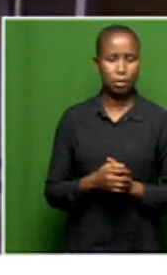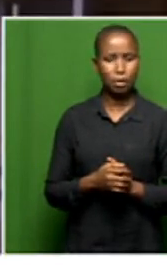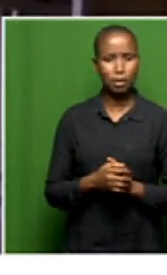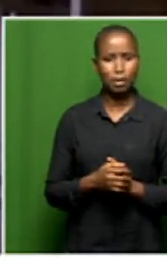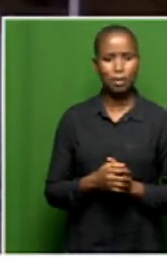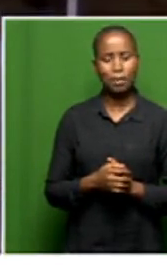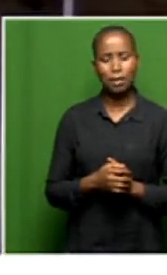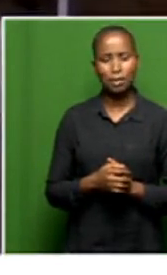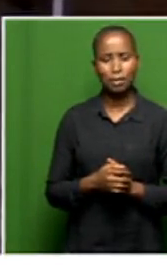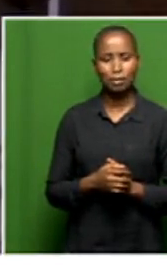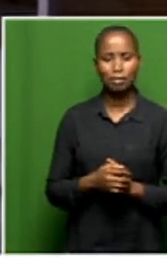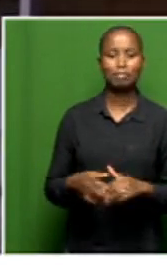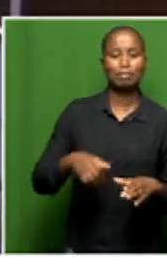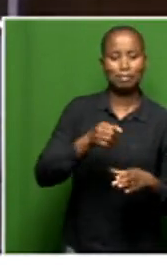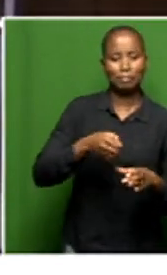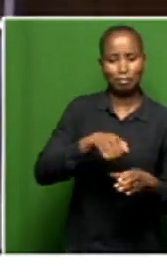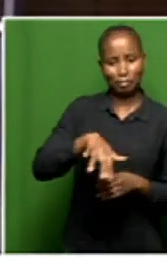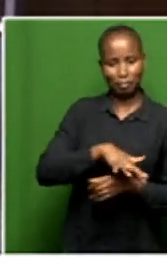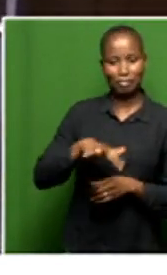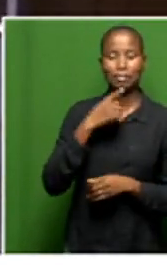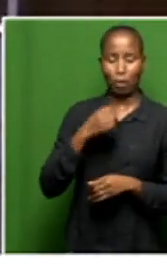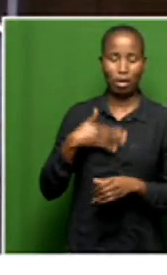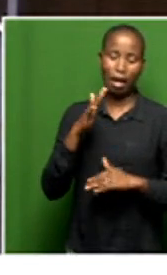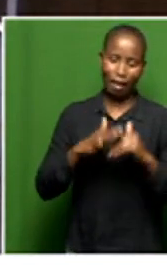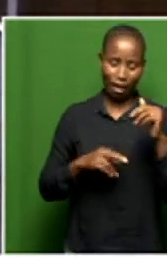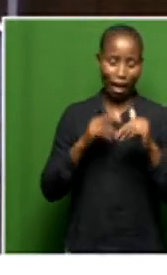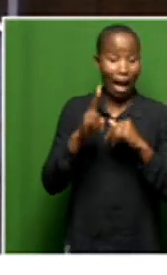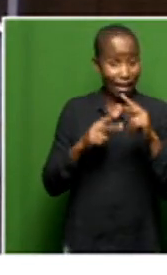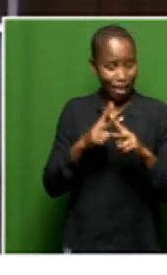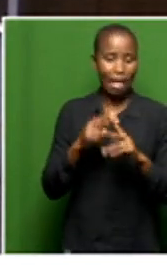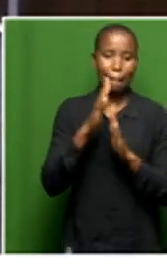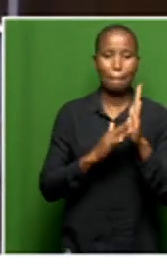The facility's kitchen is currently going through repainting for the amount of